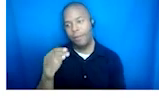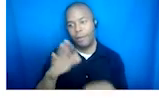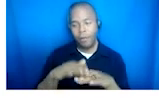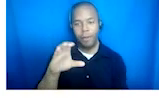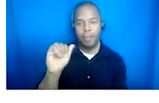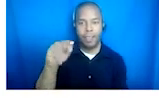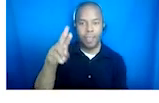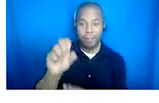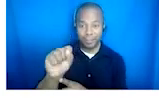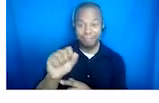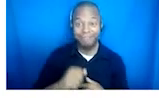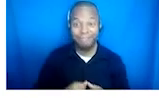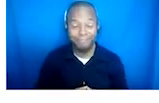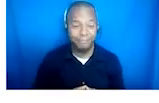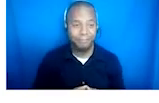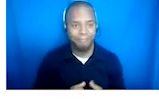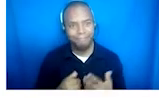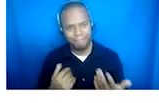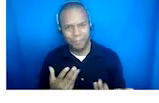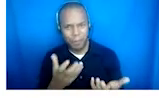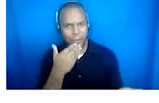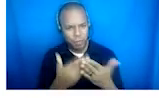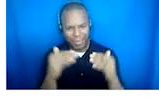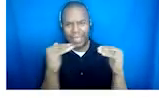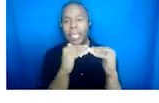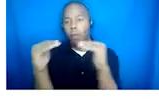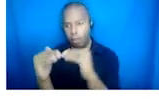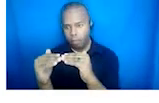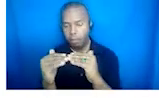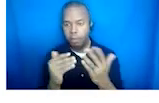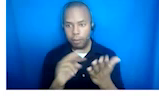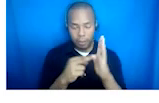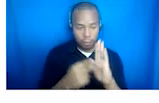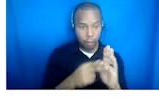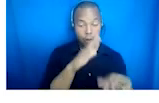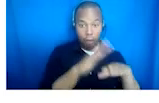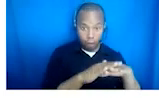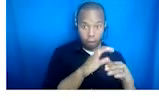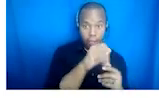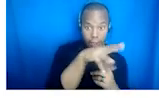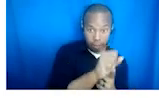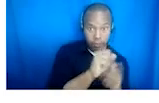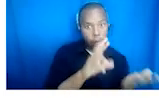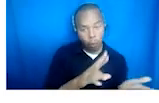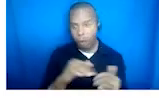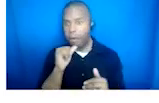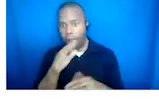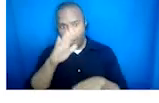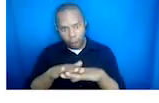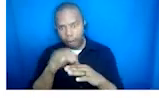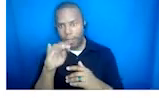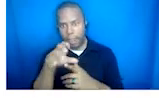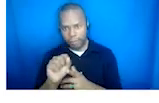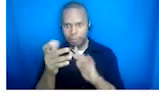So it should be an equitable environment to where if you're not on campus, you can still have access to the same support